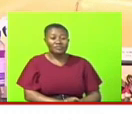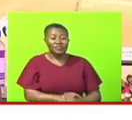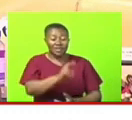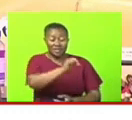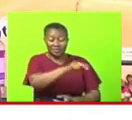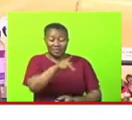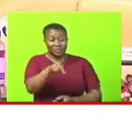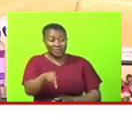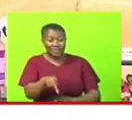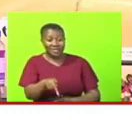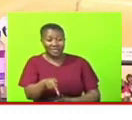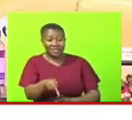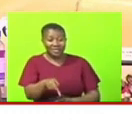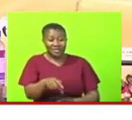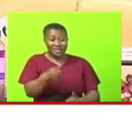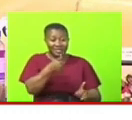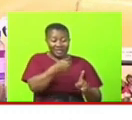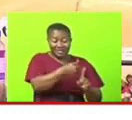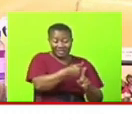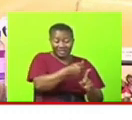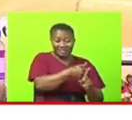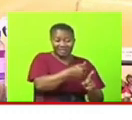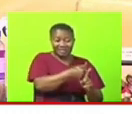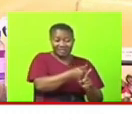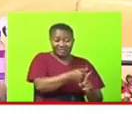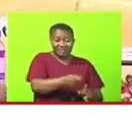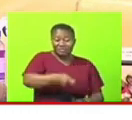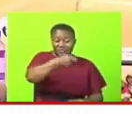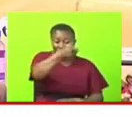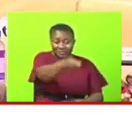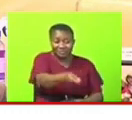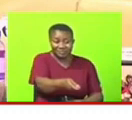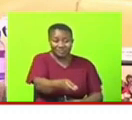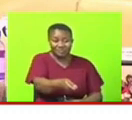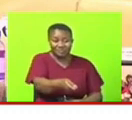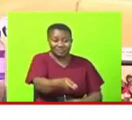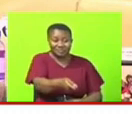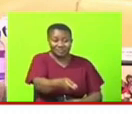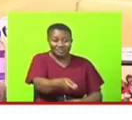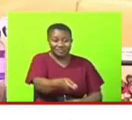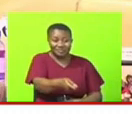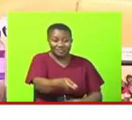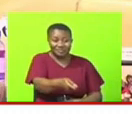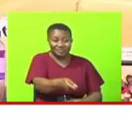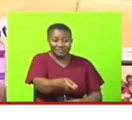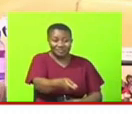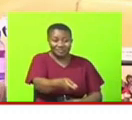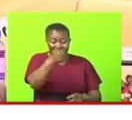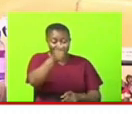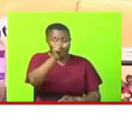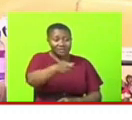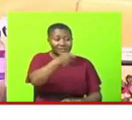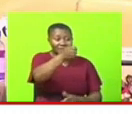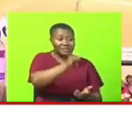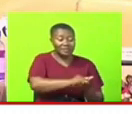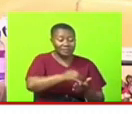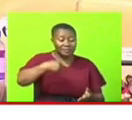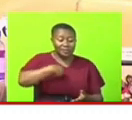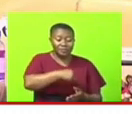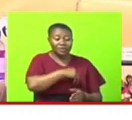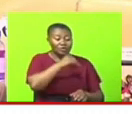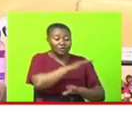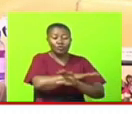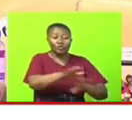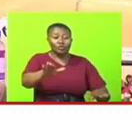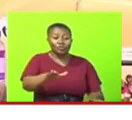deputy speaker. Now, whether or not that is correct is another matter. But I think the time